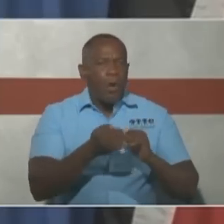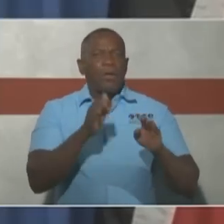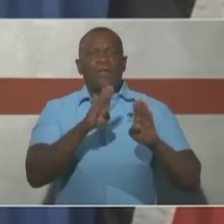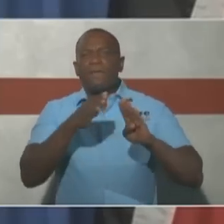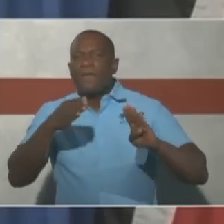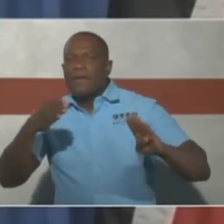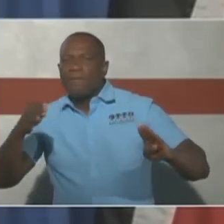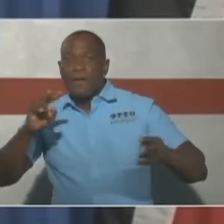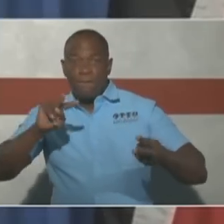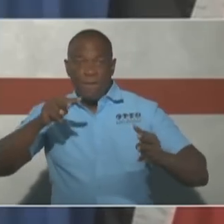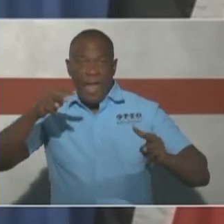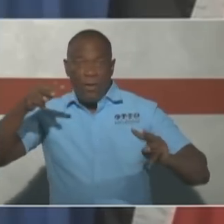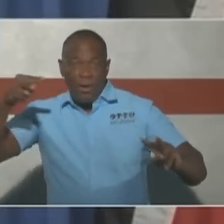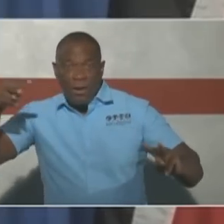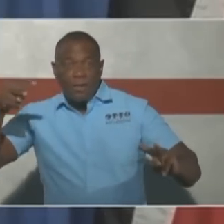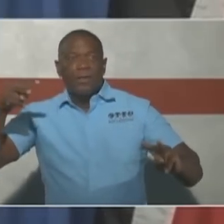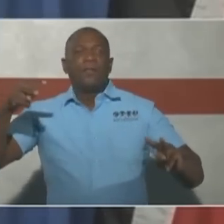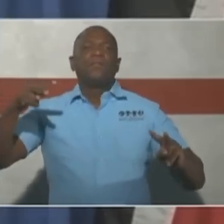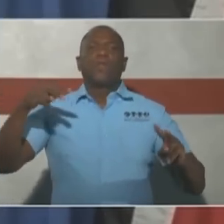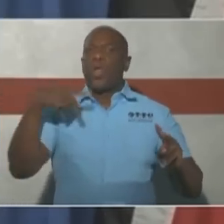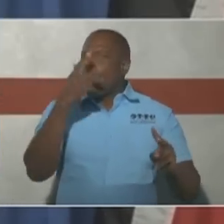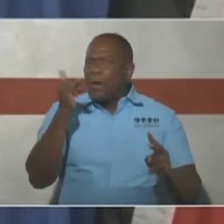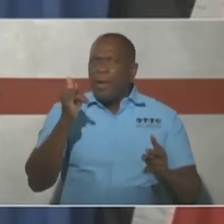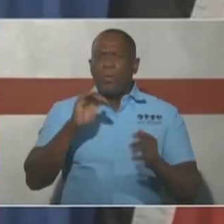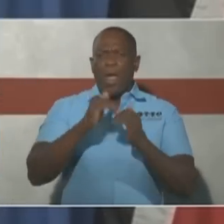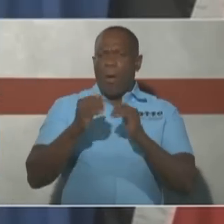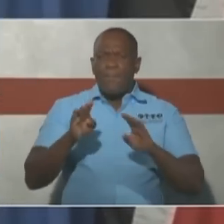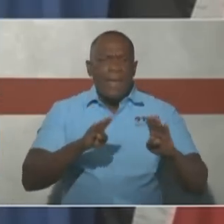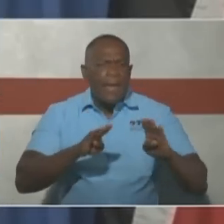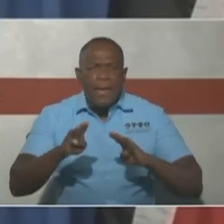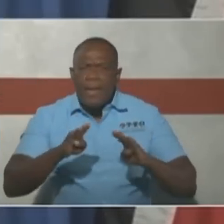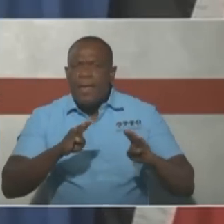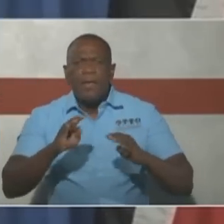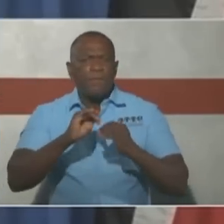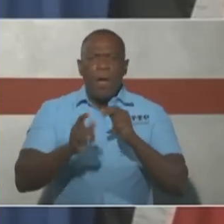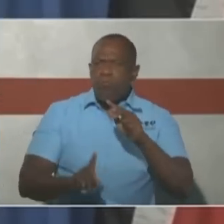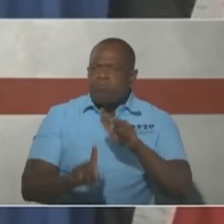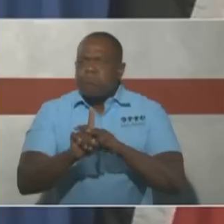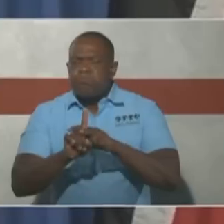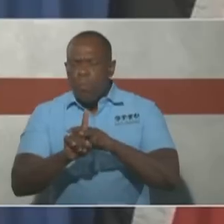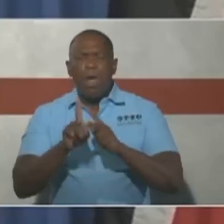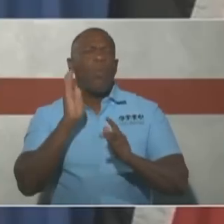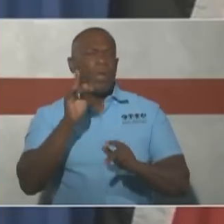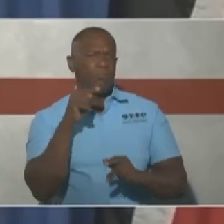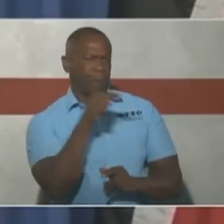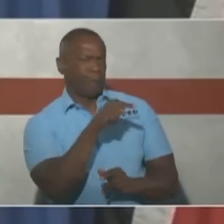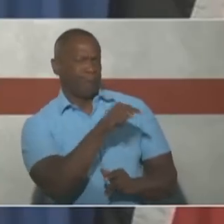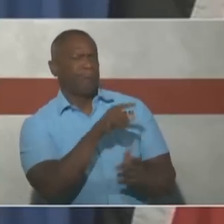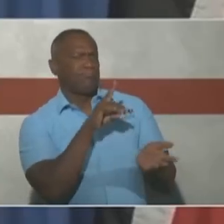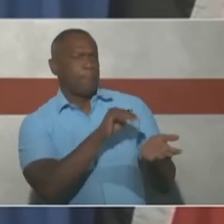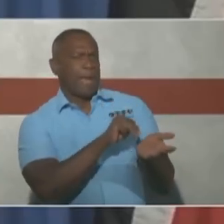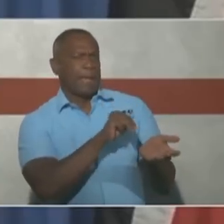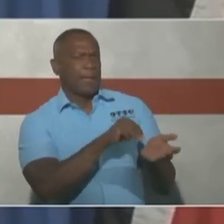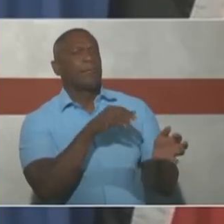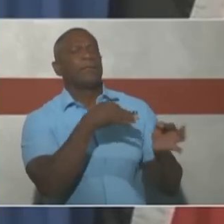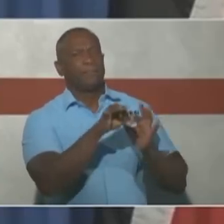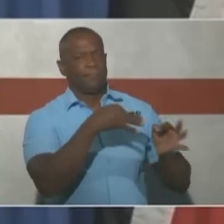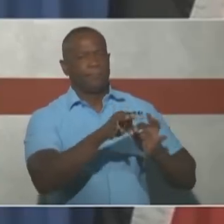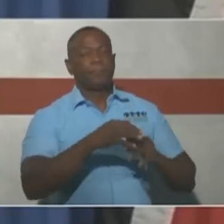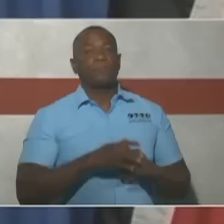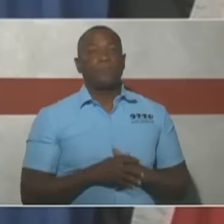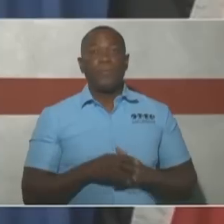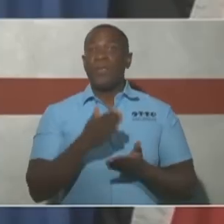and where we are right now. That some countries are having to respond because the level